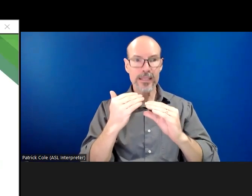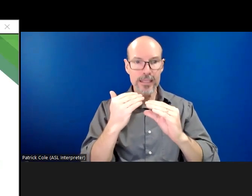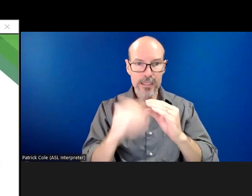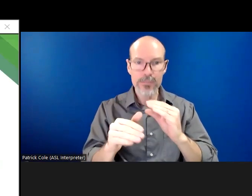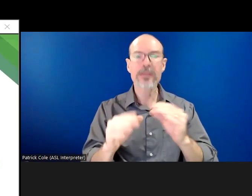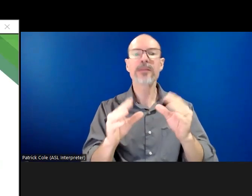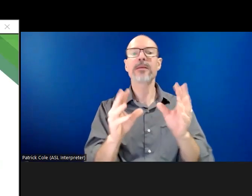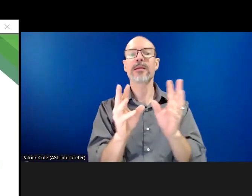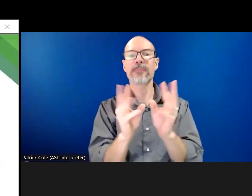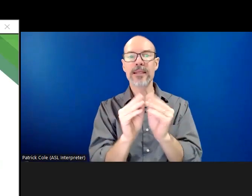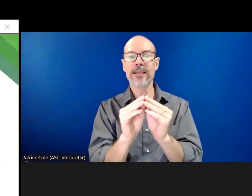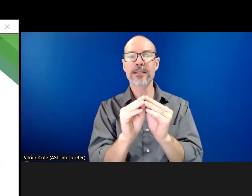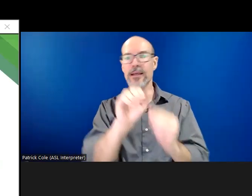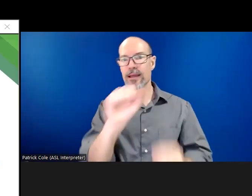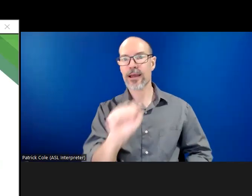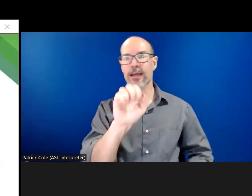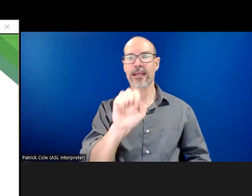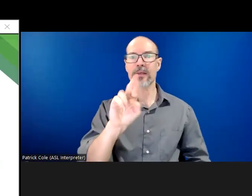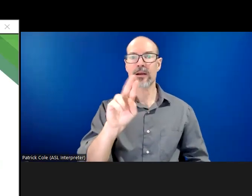meetings@erg.com with any logistical questions.